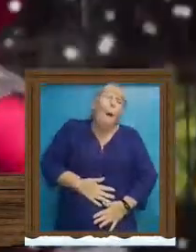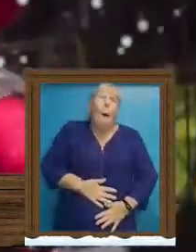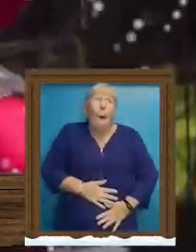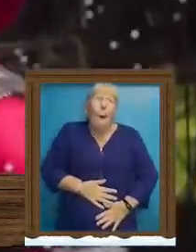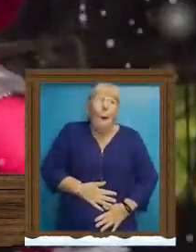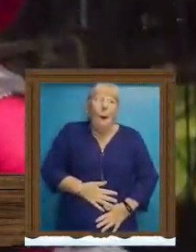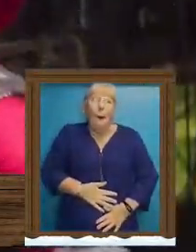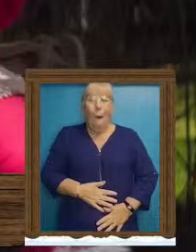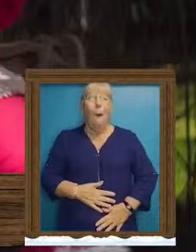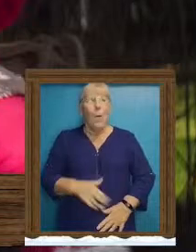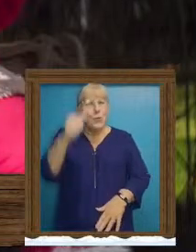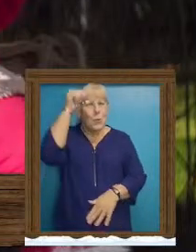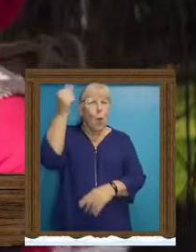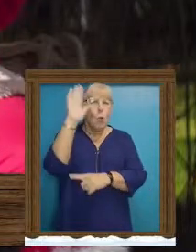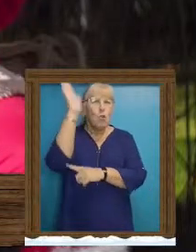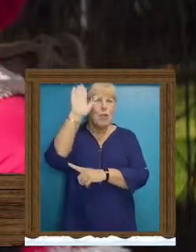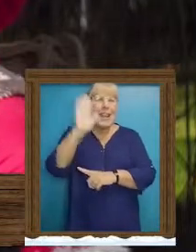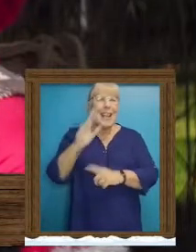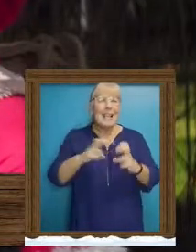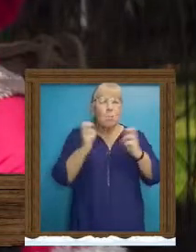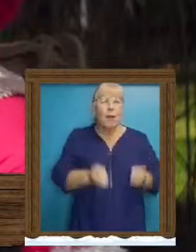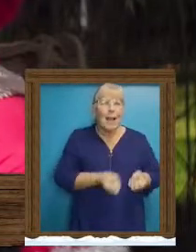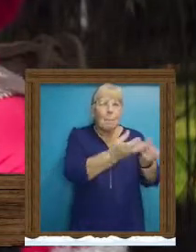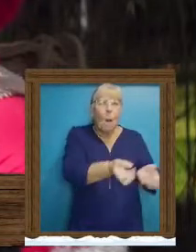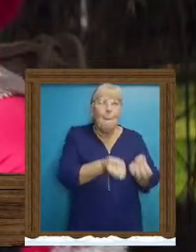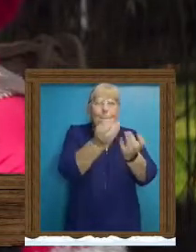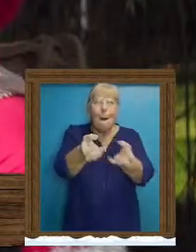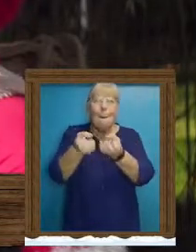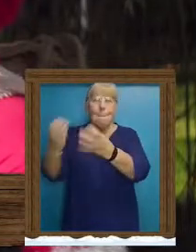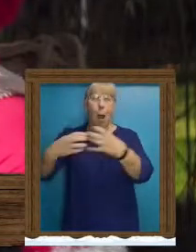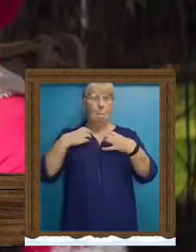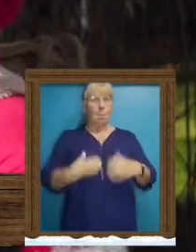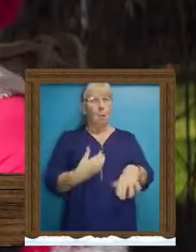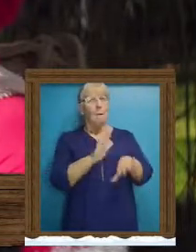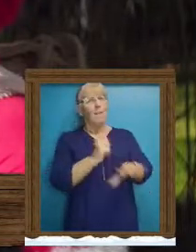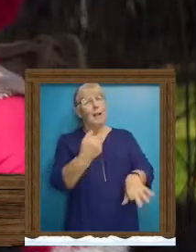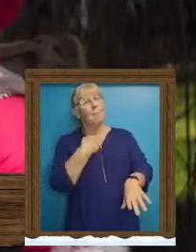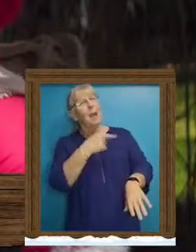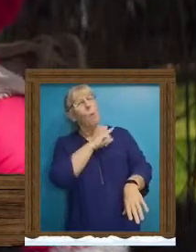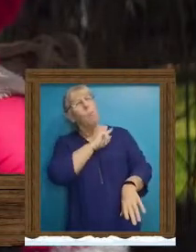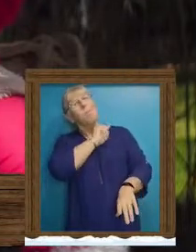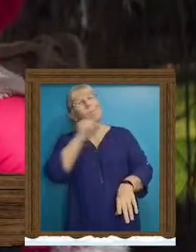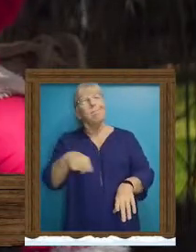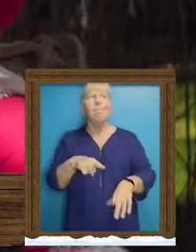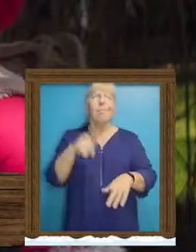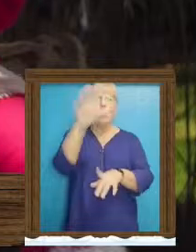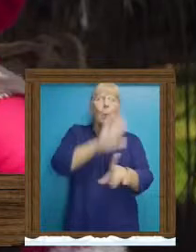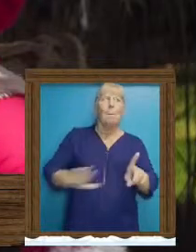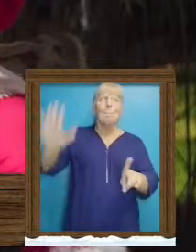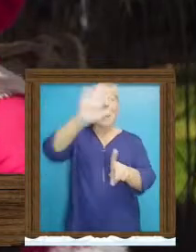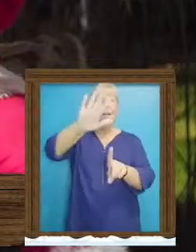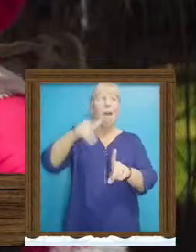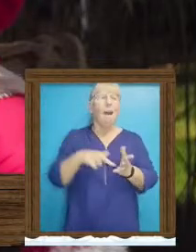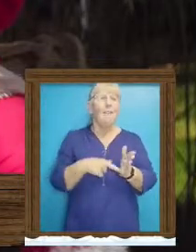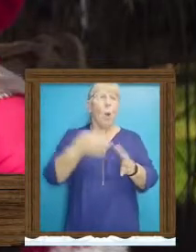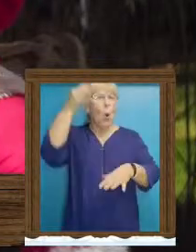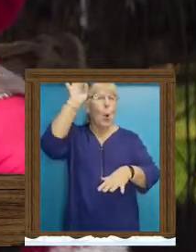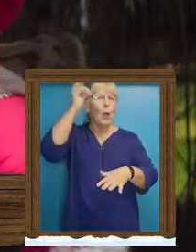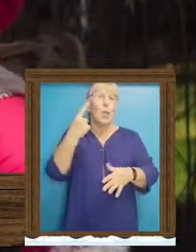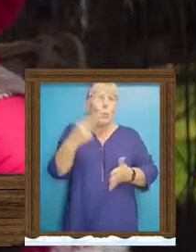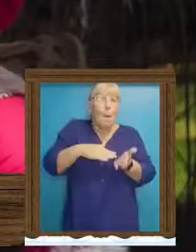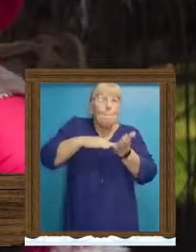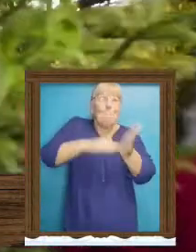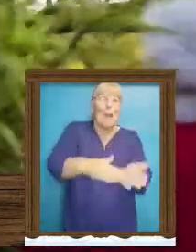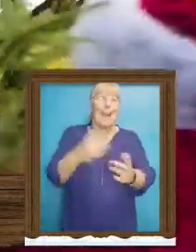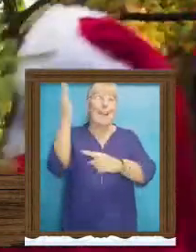Since I leave presents under so many trees every Christmas, the mayor invited me down to the borough to help with the council's